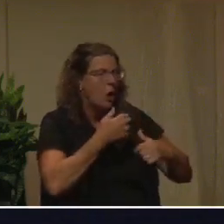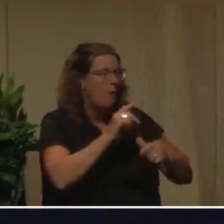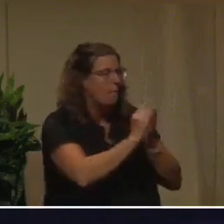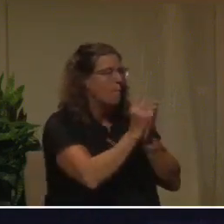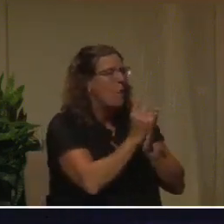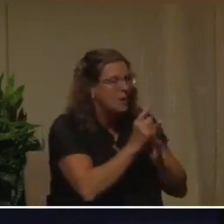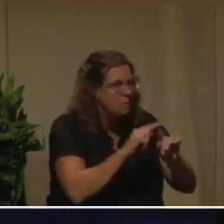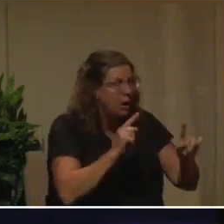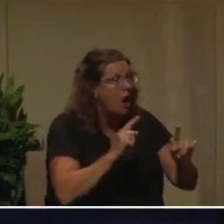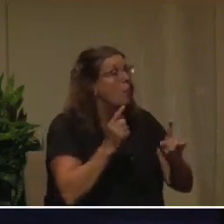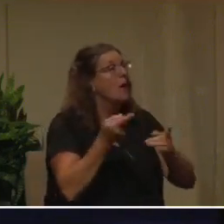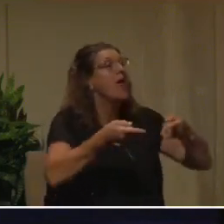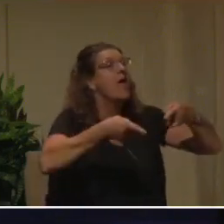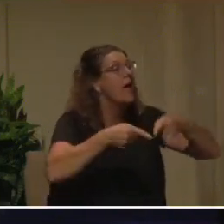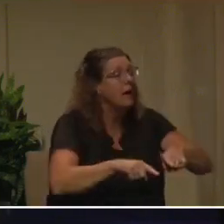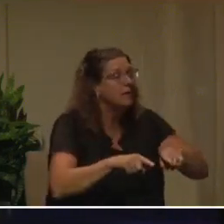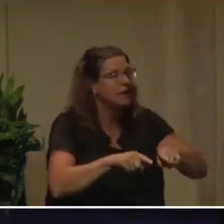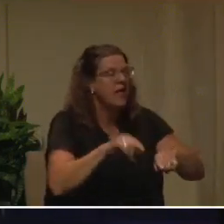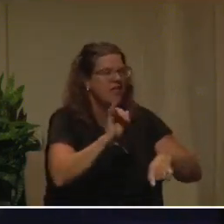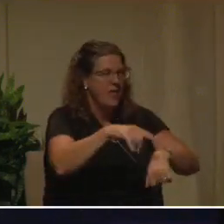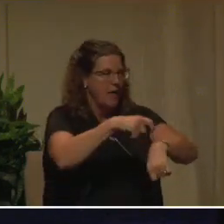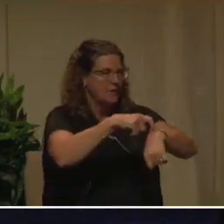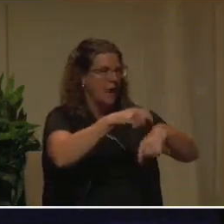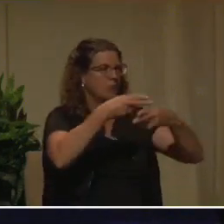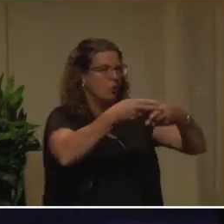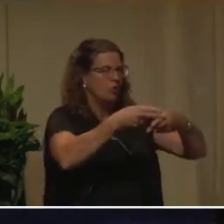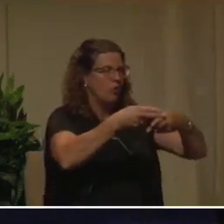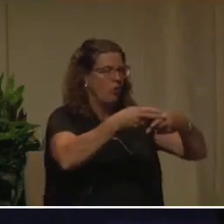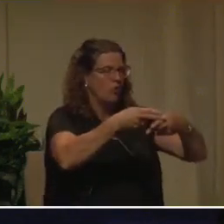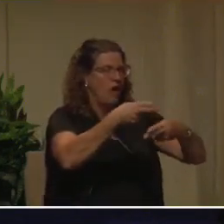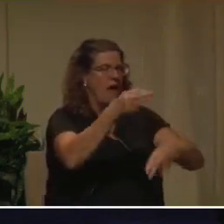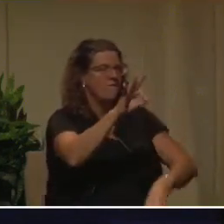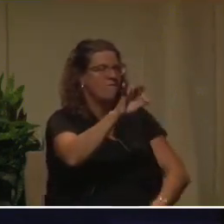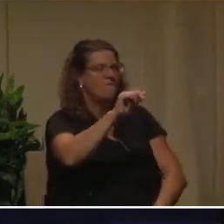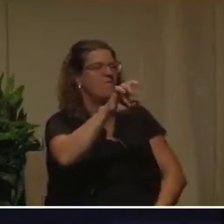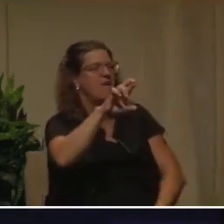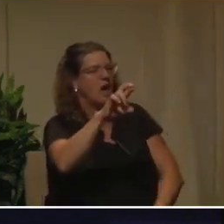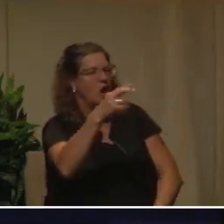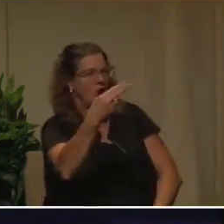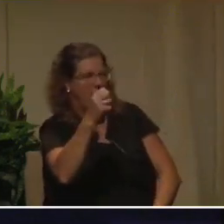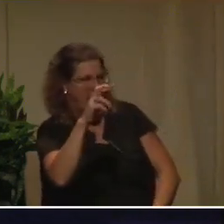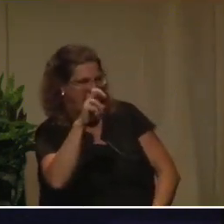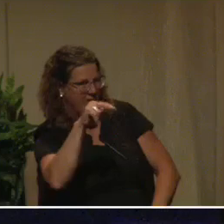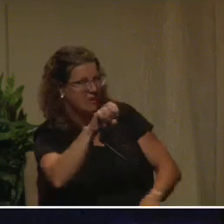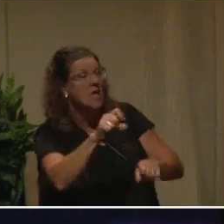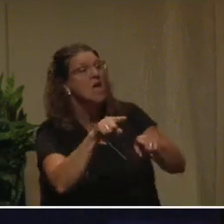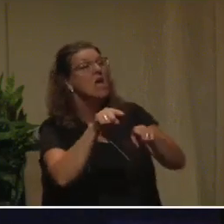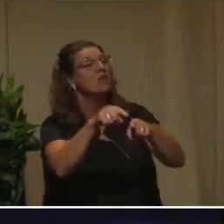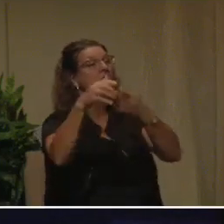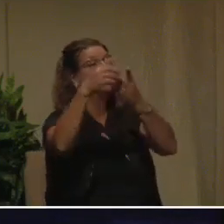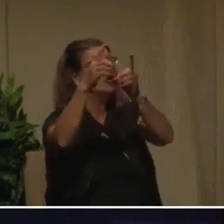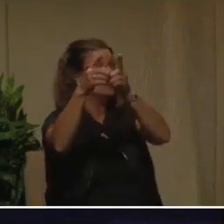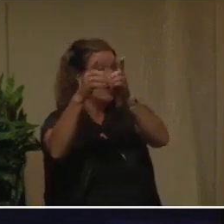The director, we were at Fairhaven's campgrounds, and he told us that there was a tornado bearing down on